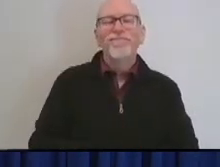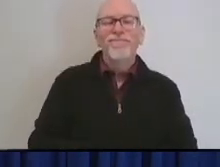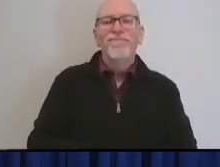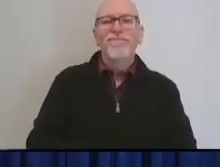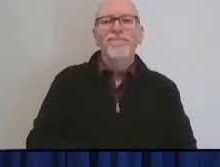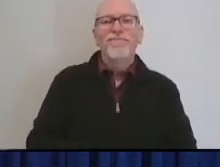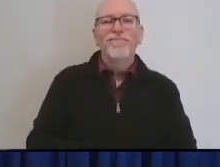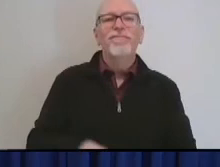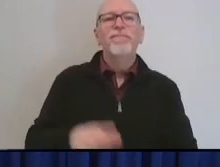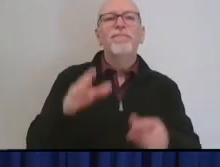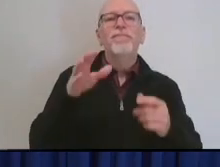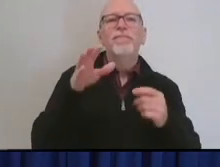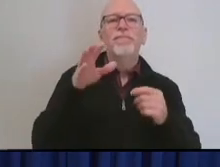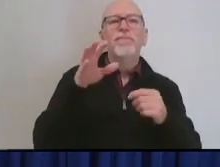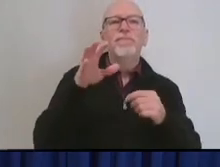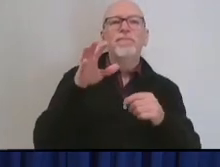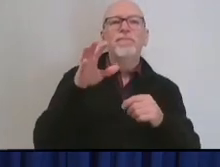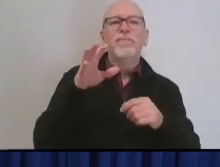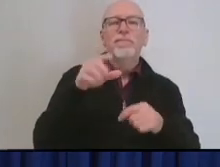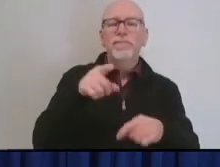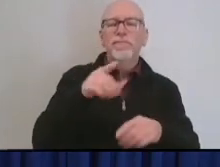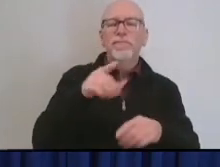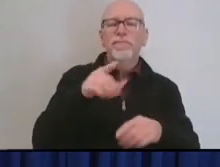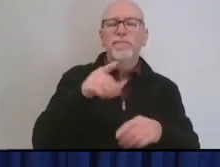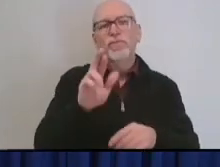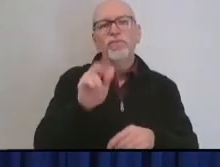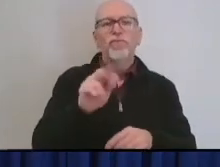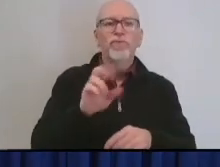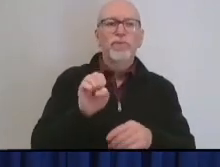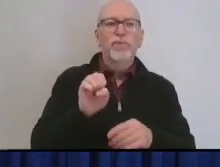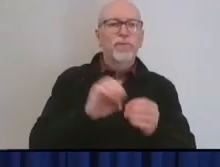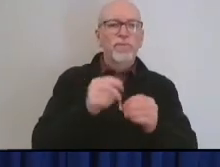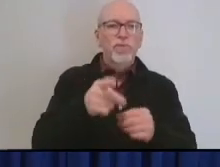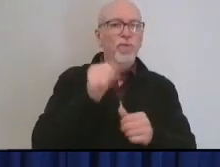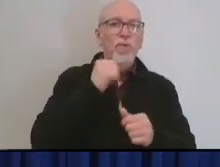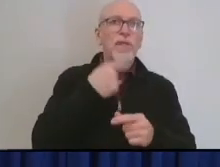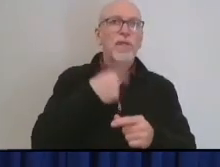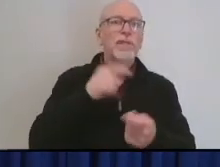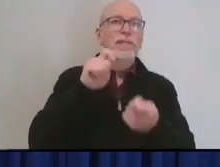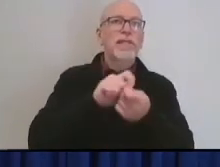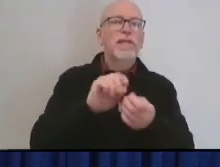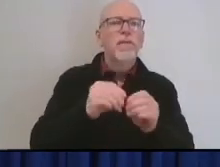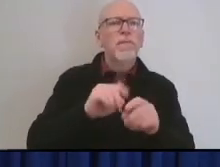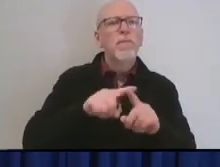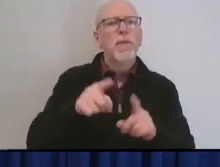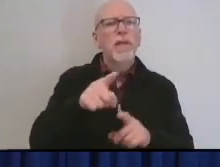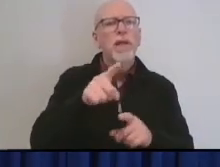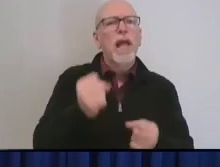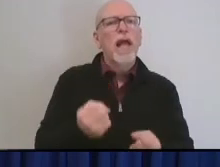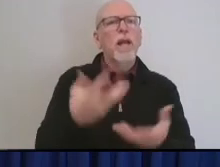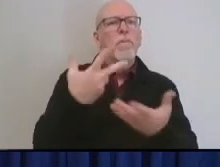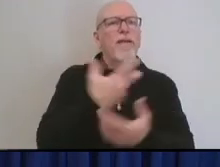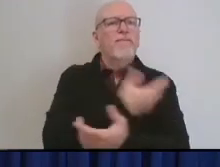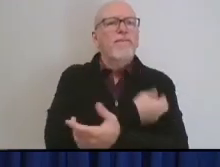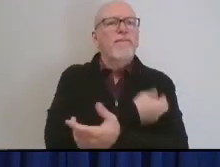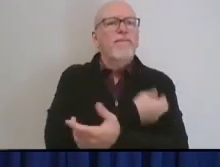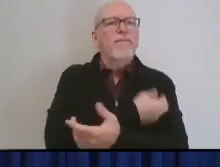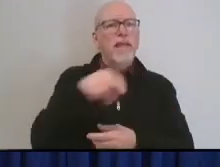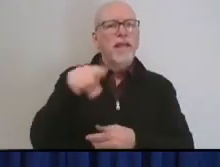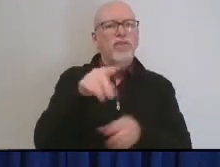On the rare number, since you won't tell us an exact number of vaccine sites that have been shut off from the first